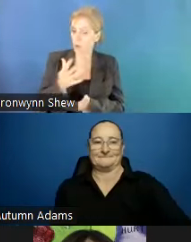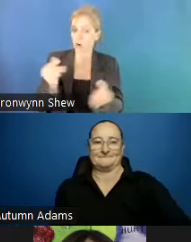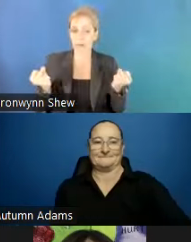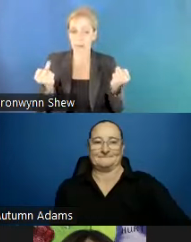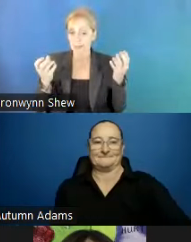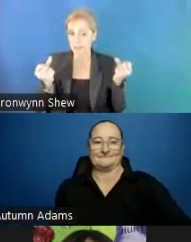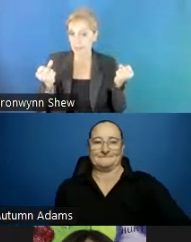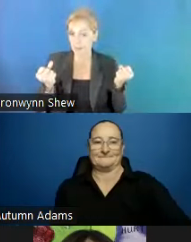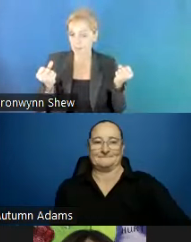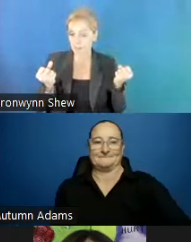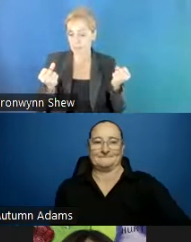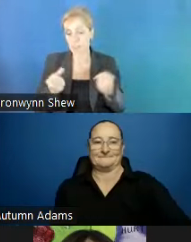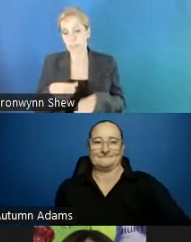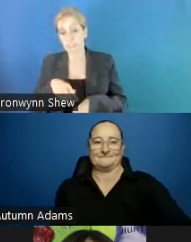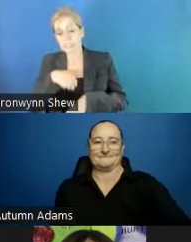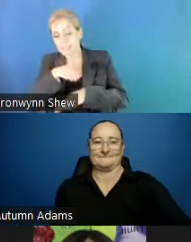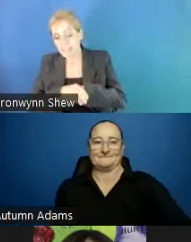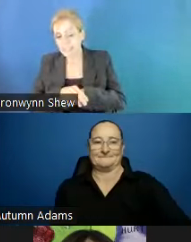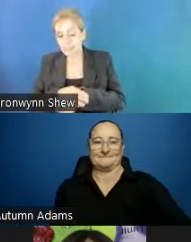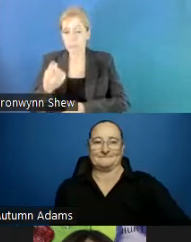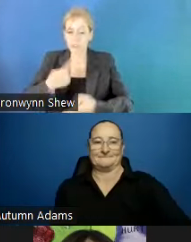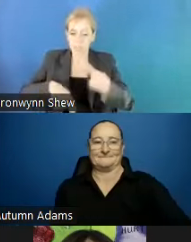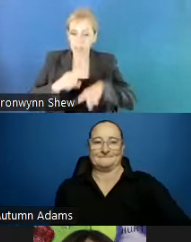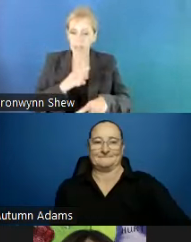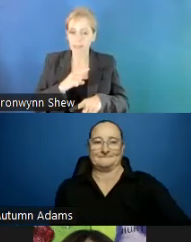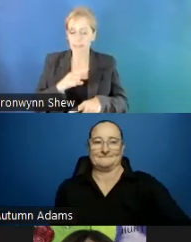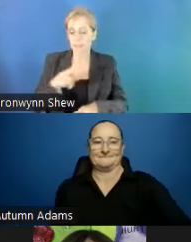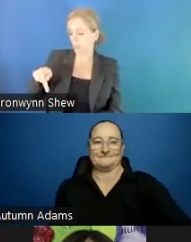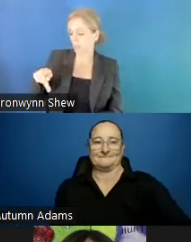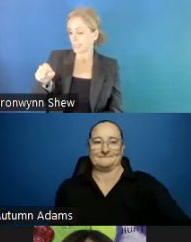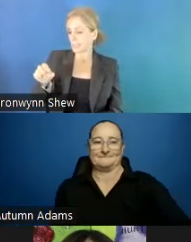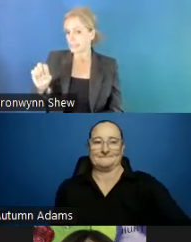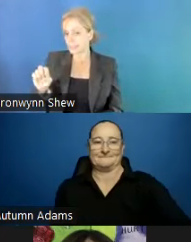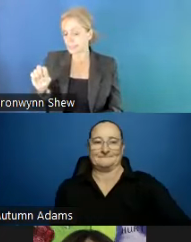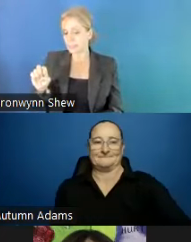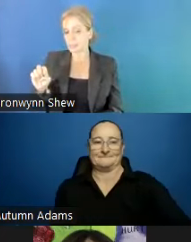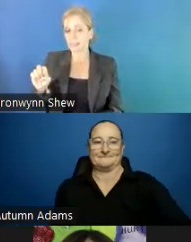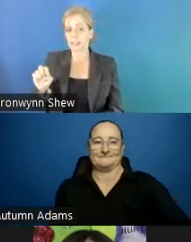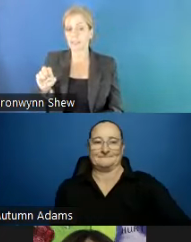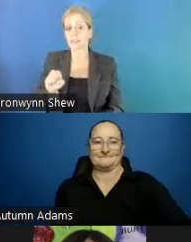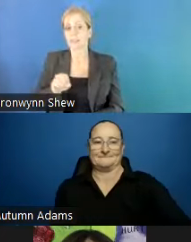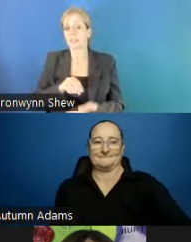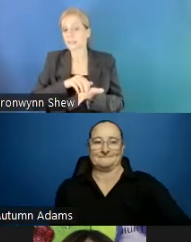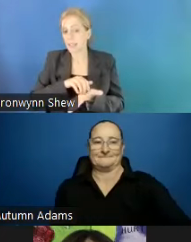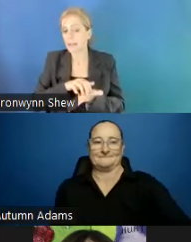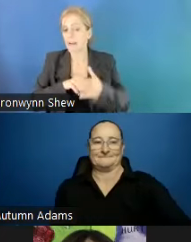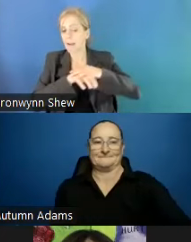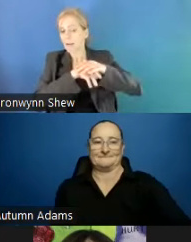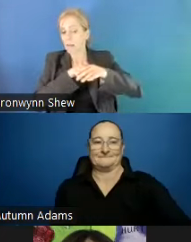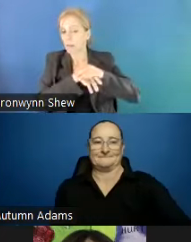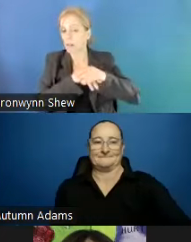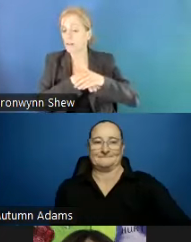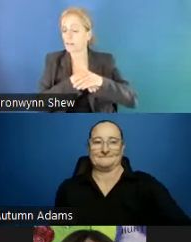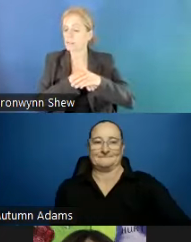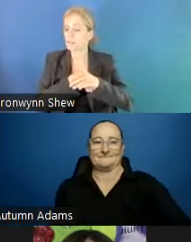pigeon signed English, if they want tactile, whatever it is, if they prefer lip reading, okay. Ask